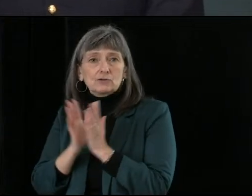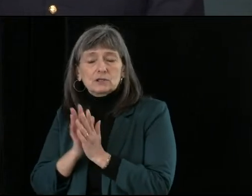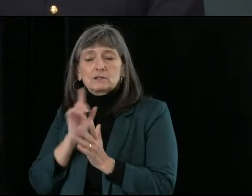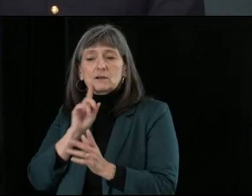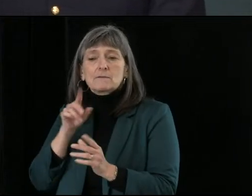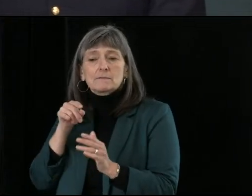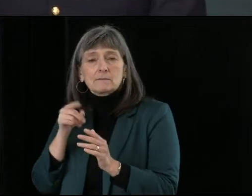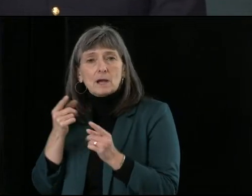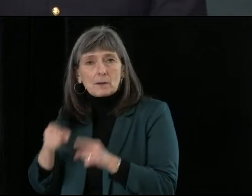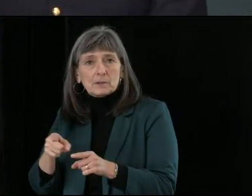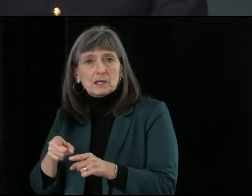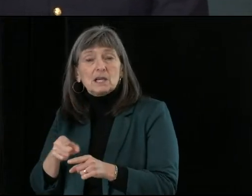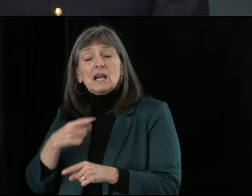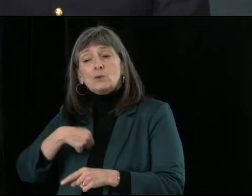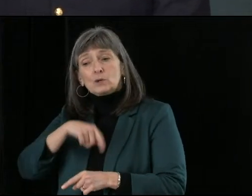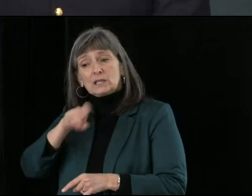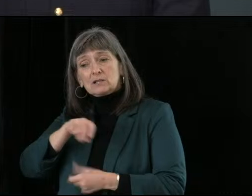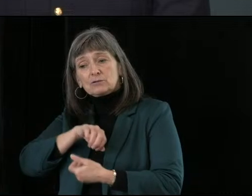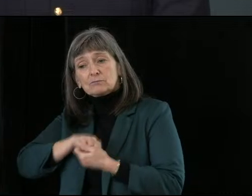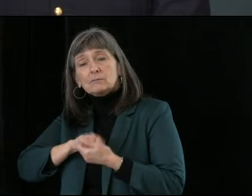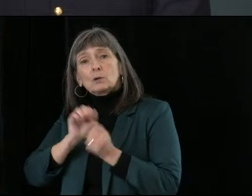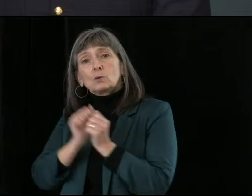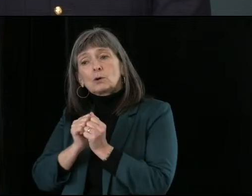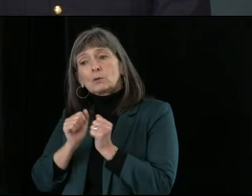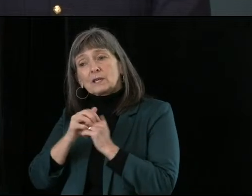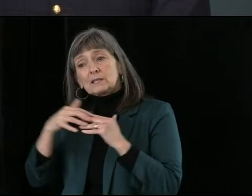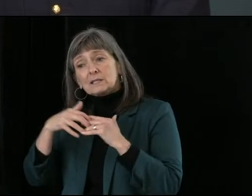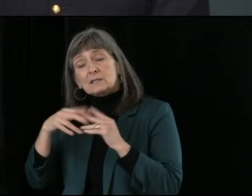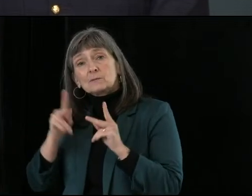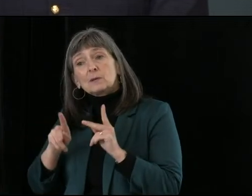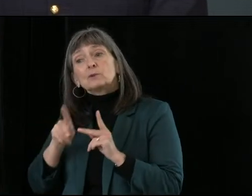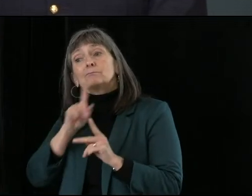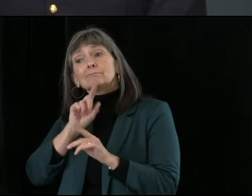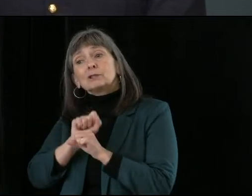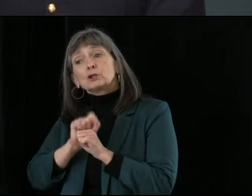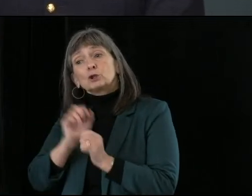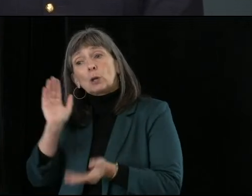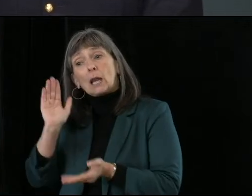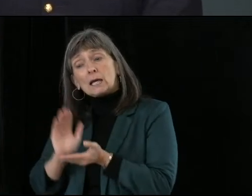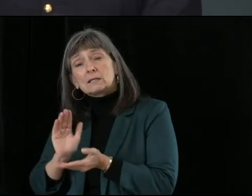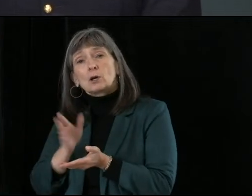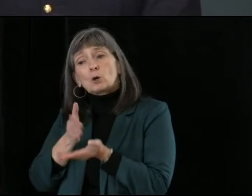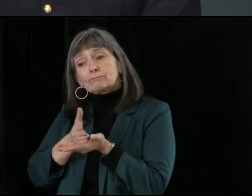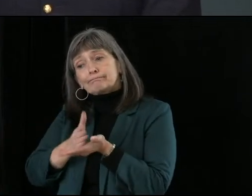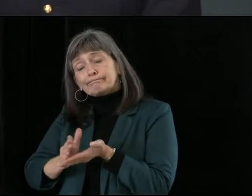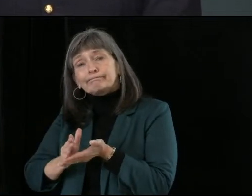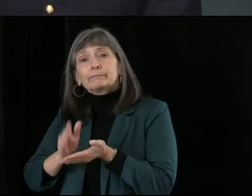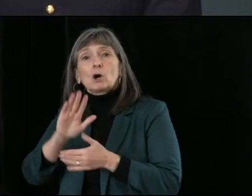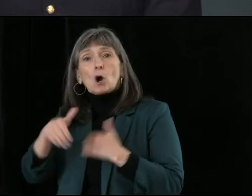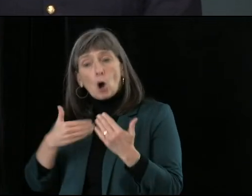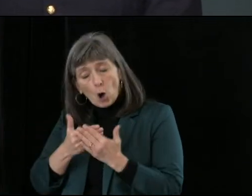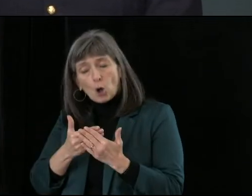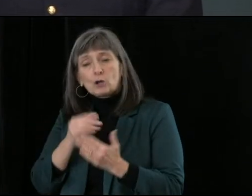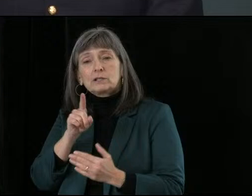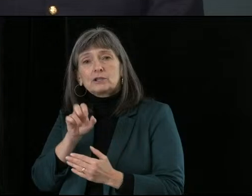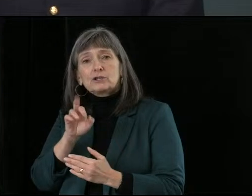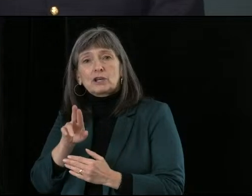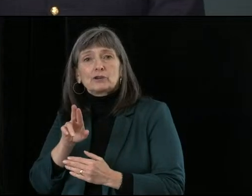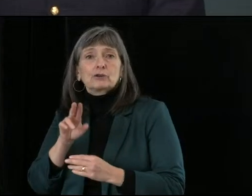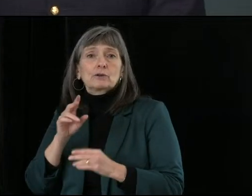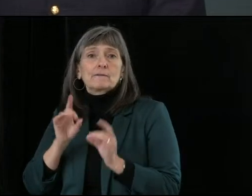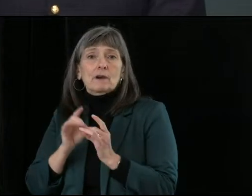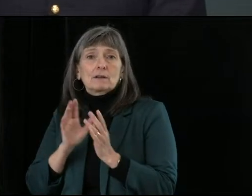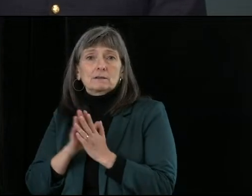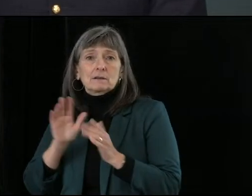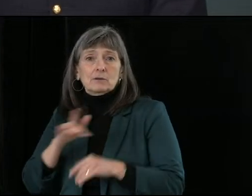and organizations to reduce and prevent gender-based violence in our province. Based